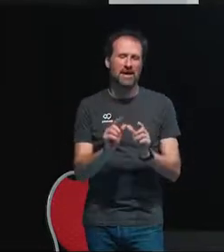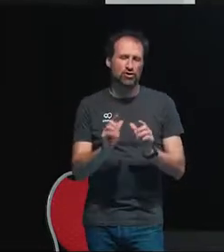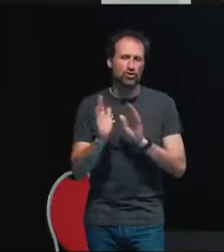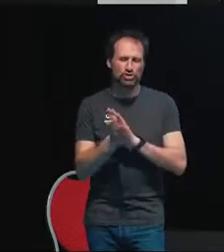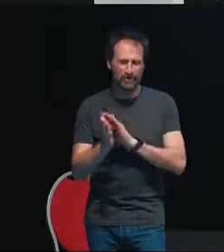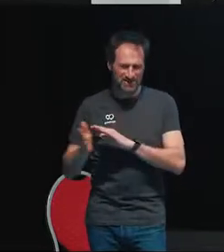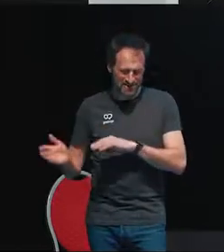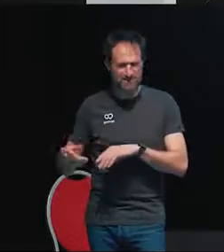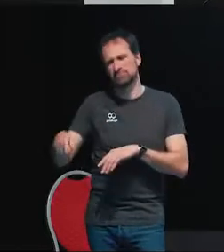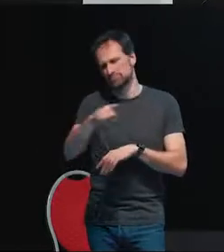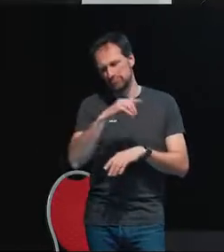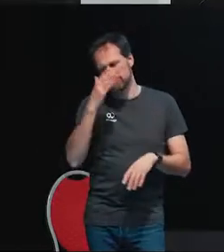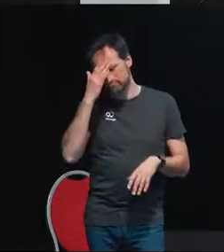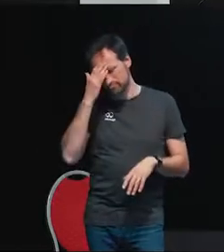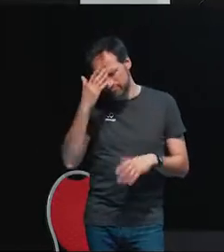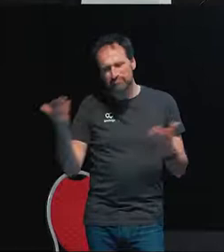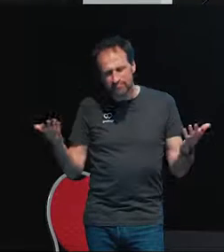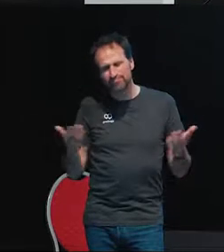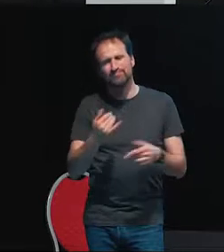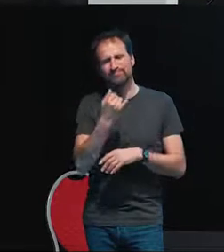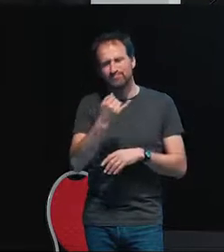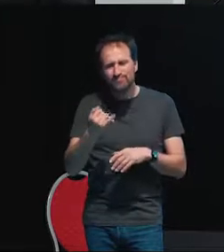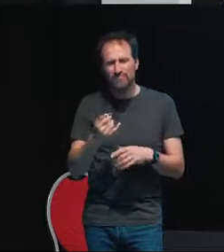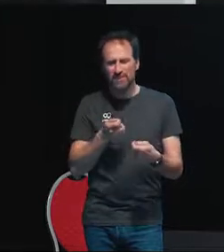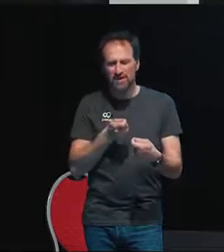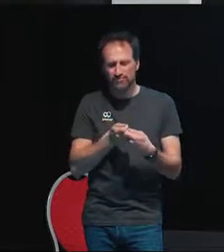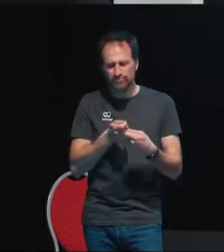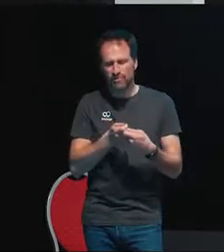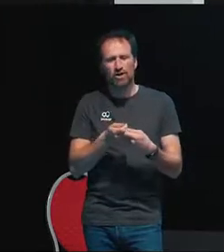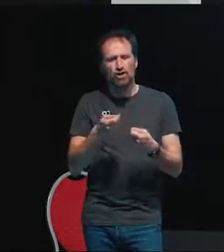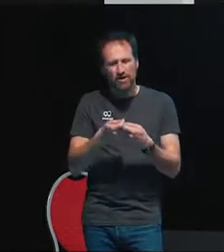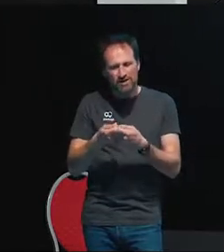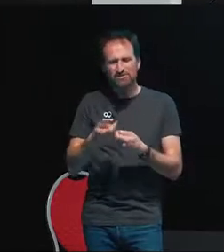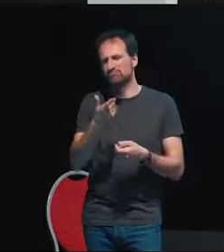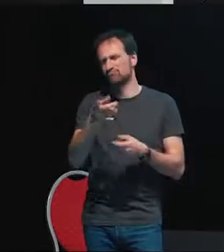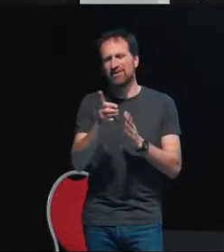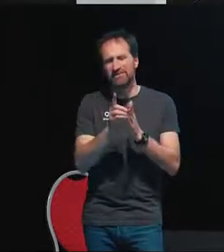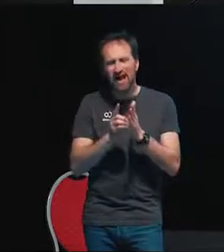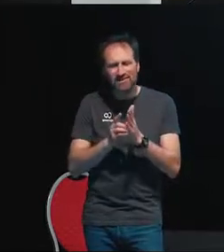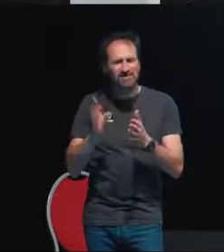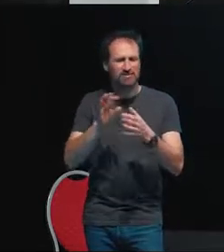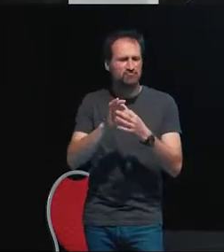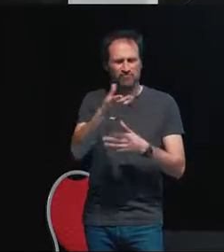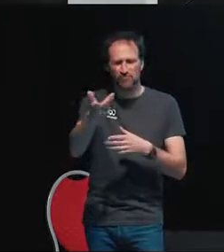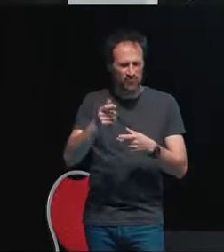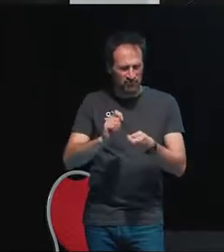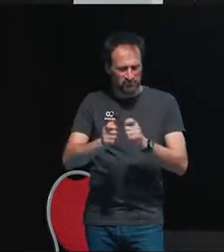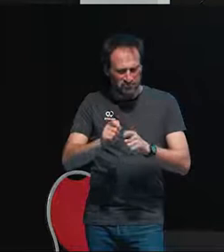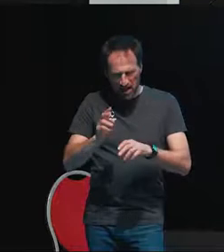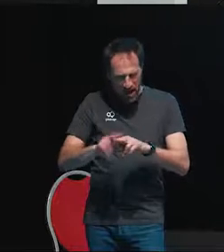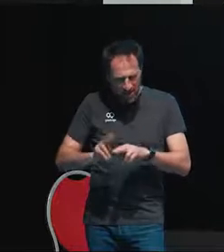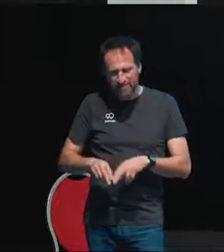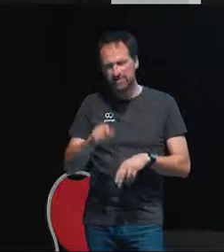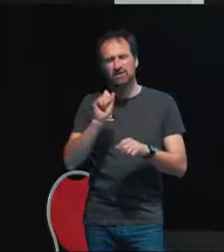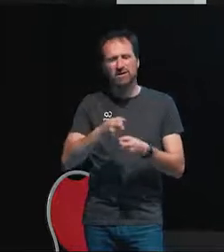each of these lives in Nice bounded context they may be owned the data that's you're operating on they can be deployed and